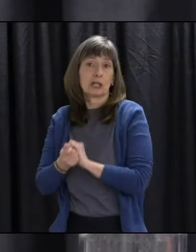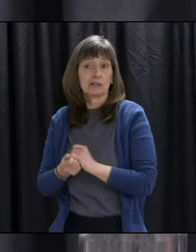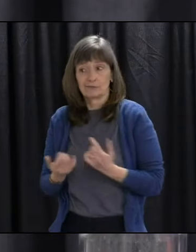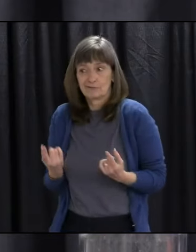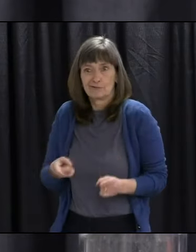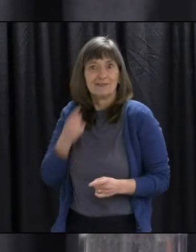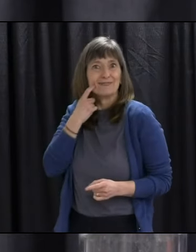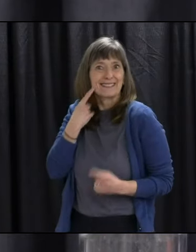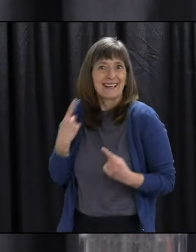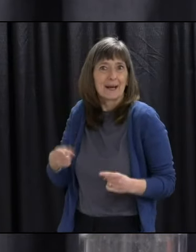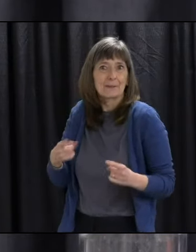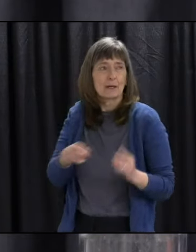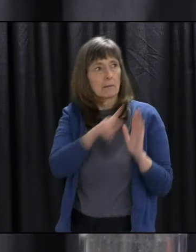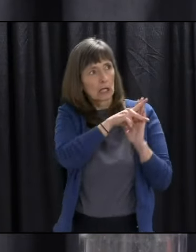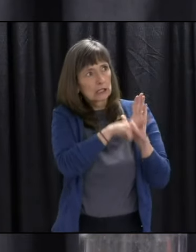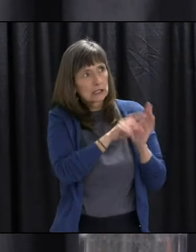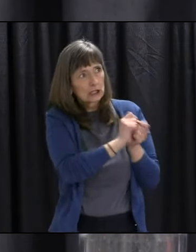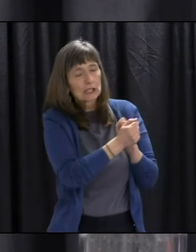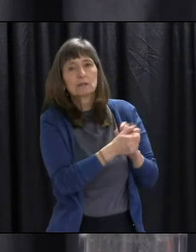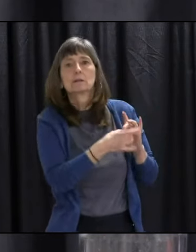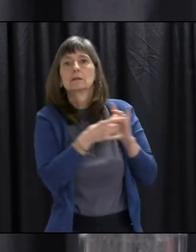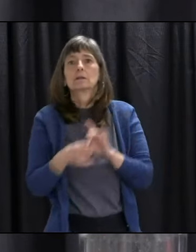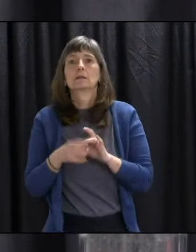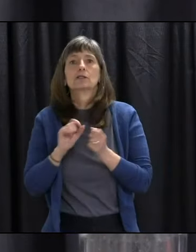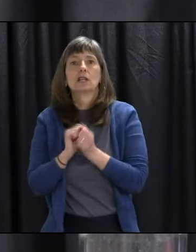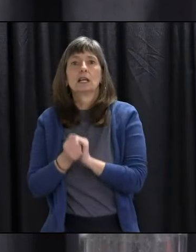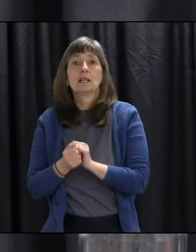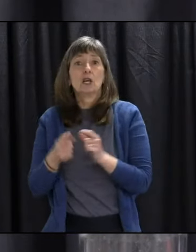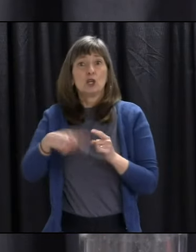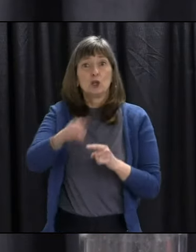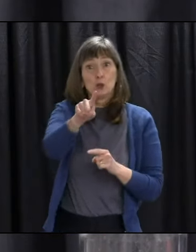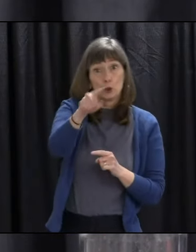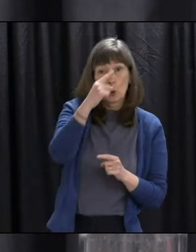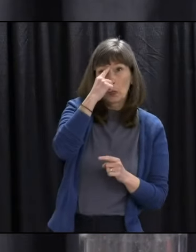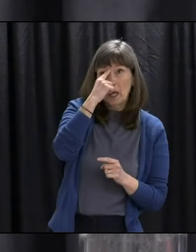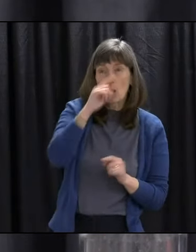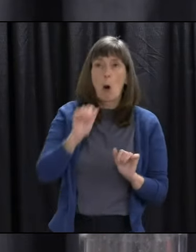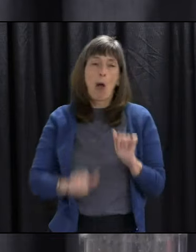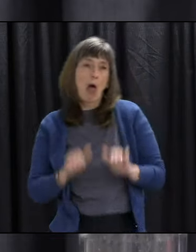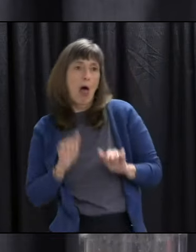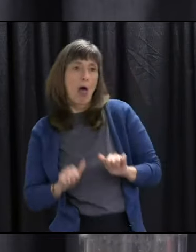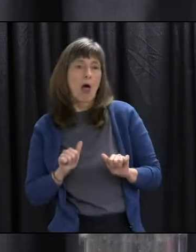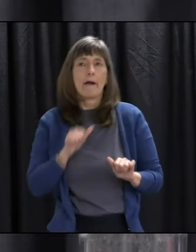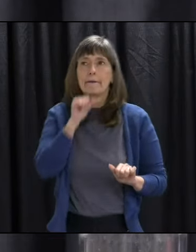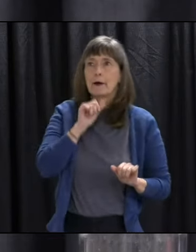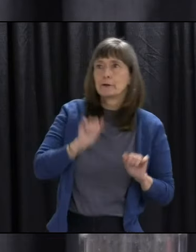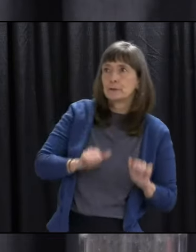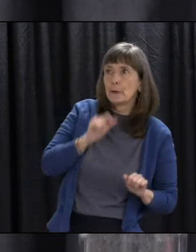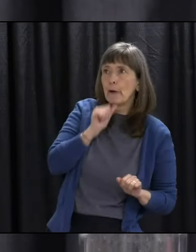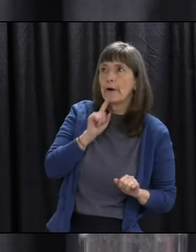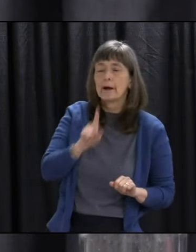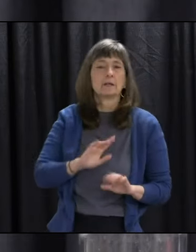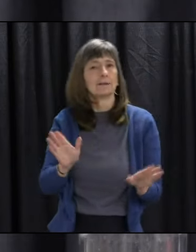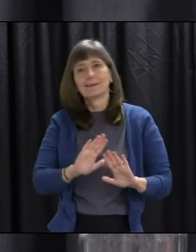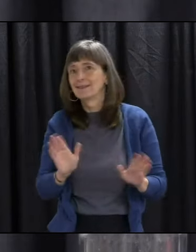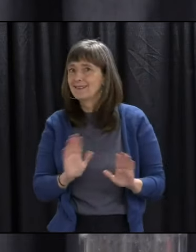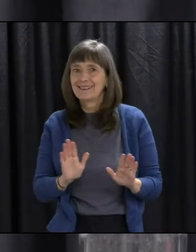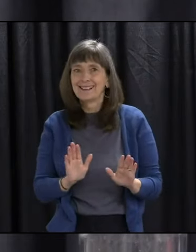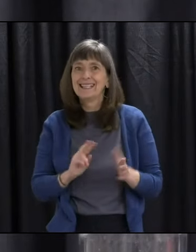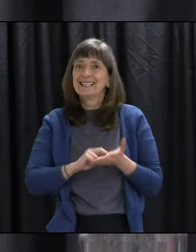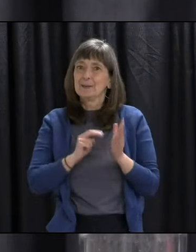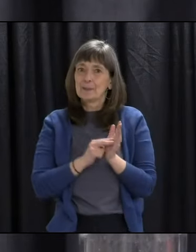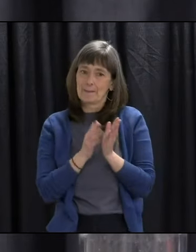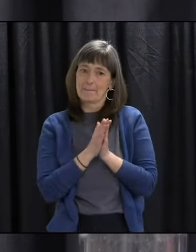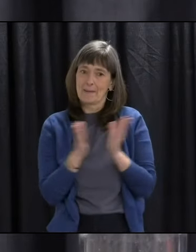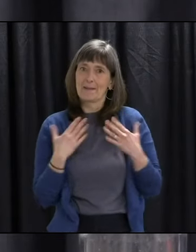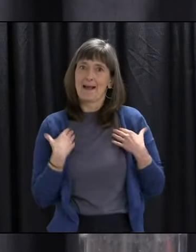past. Some people have regarded this as uncertainty or lack of decisiveness. But what you're actually seeing is good